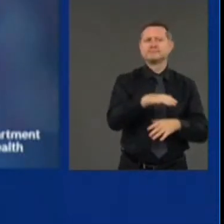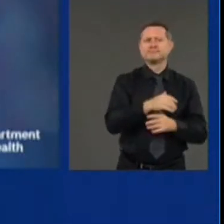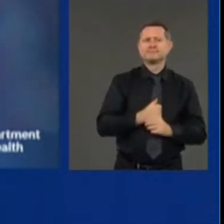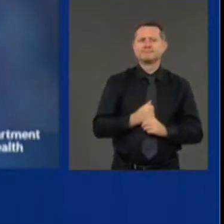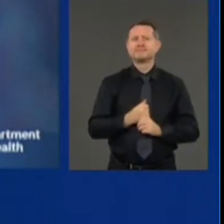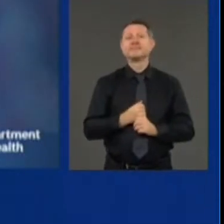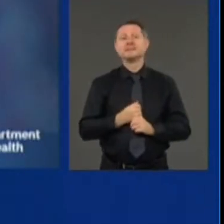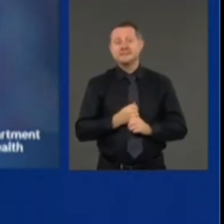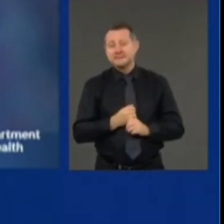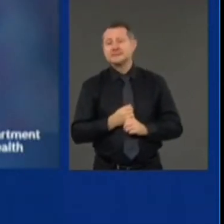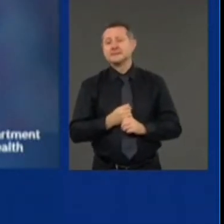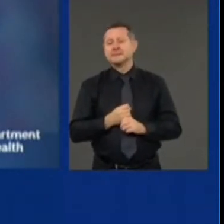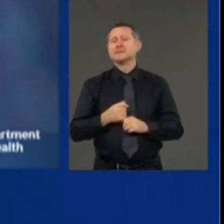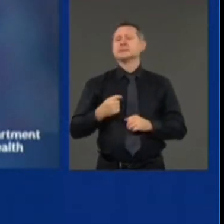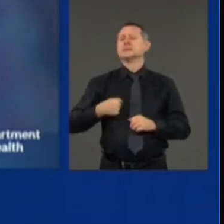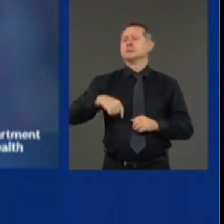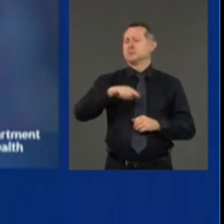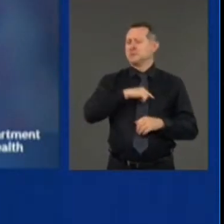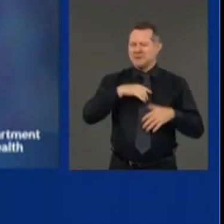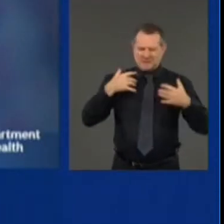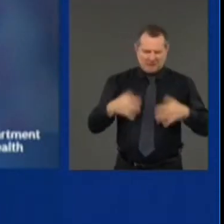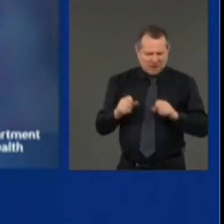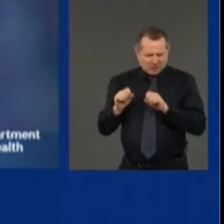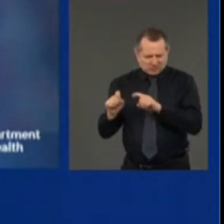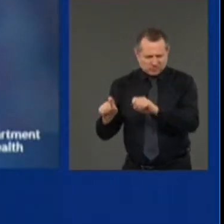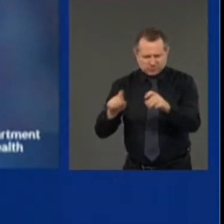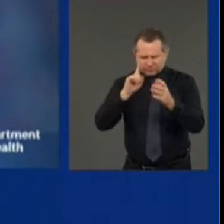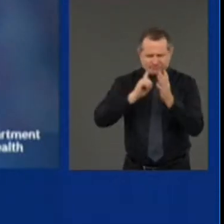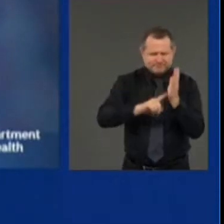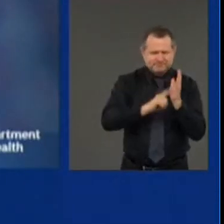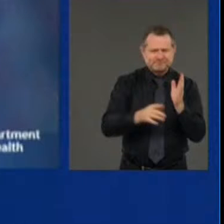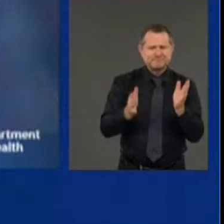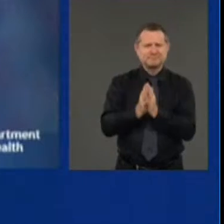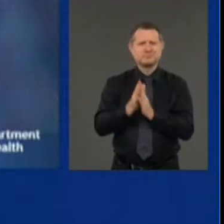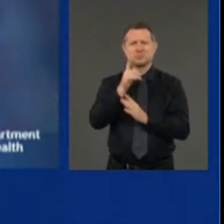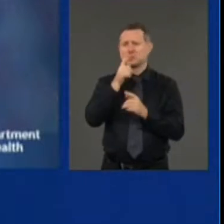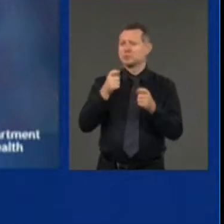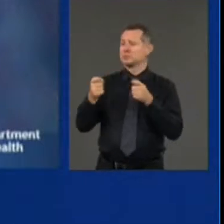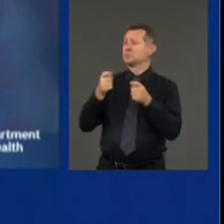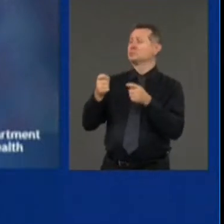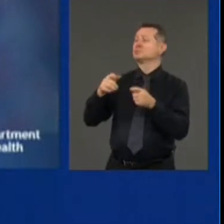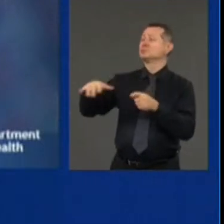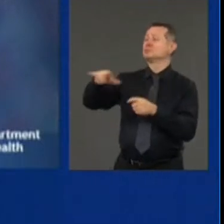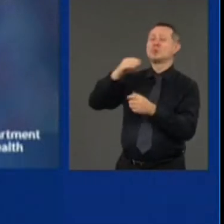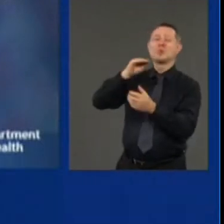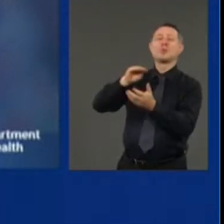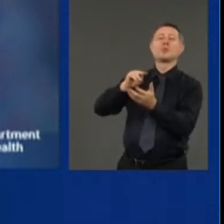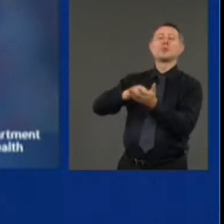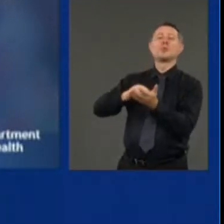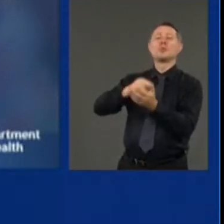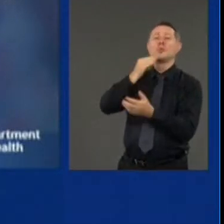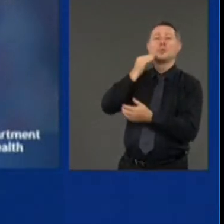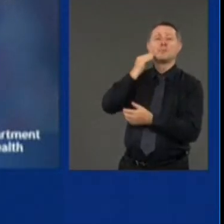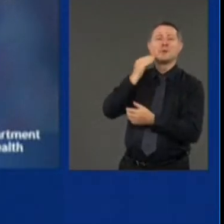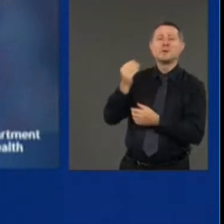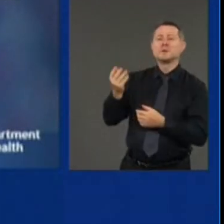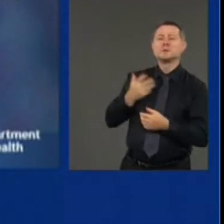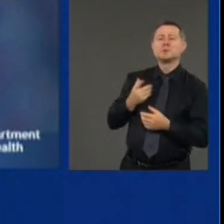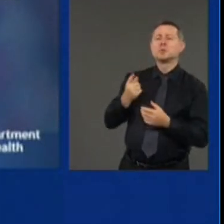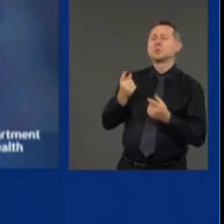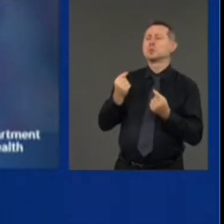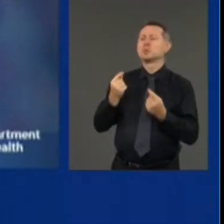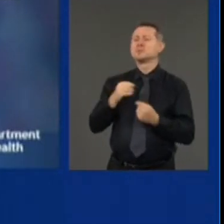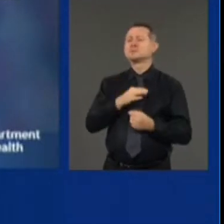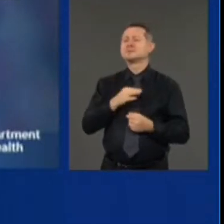So to answer that, we asked the nursing home administrators to tell us the first date that staff